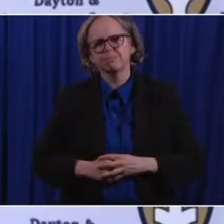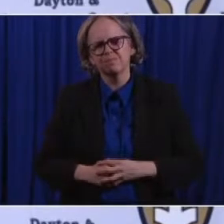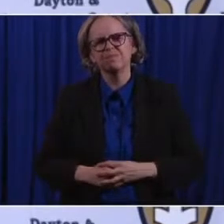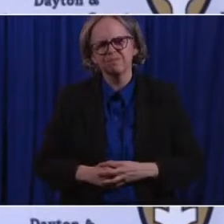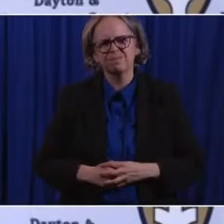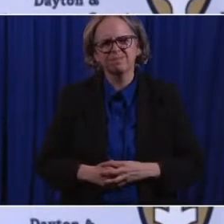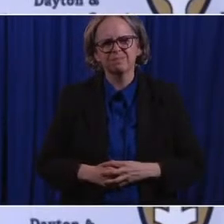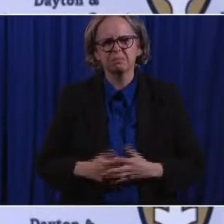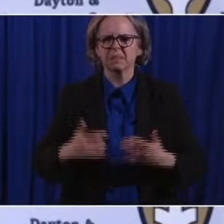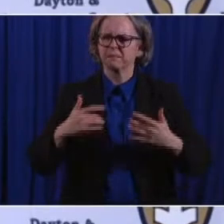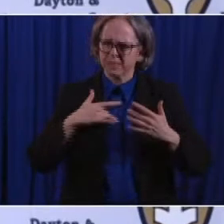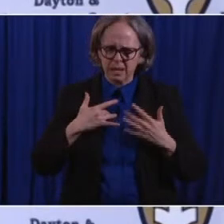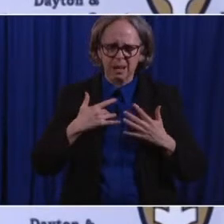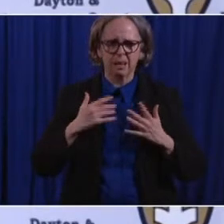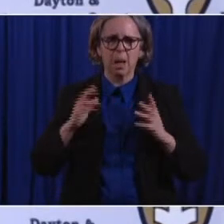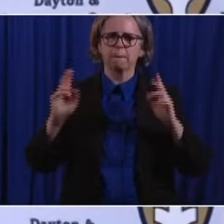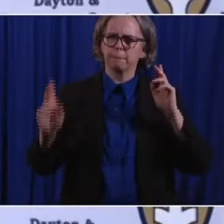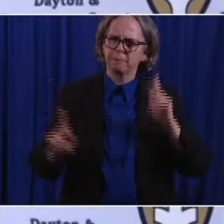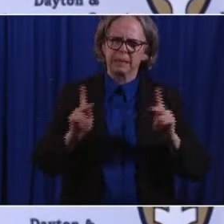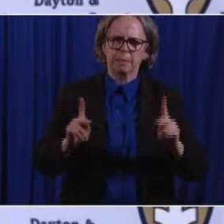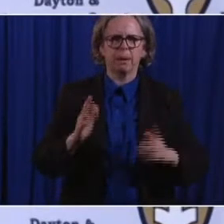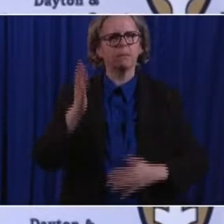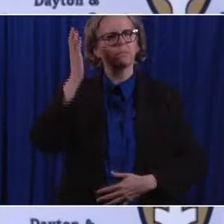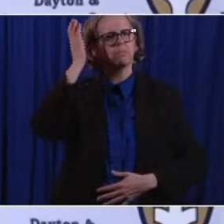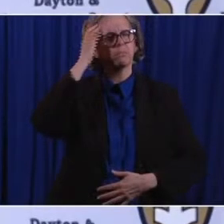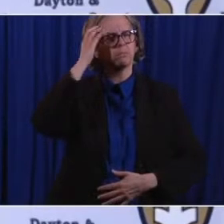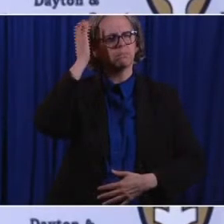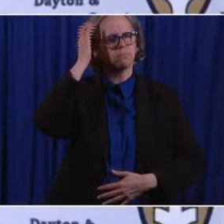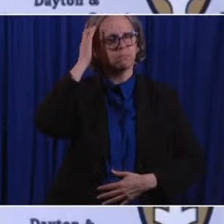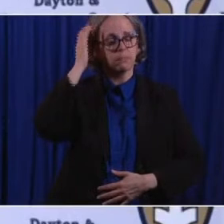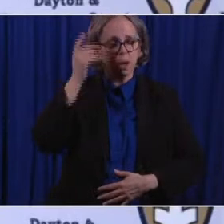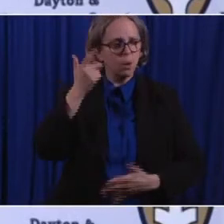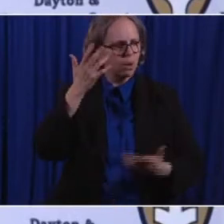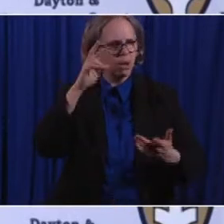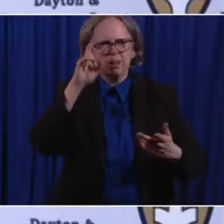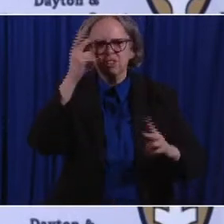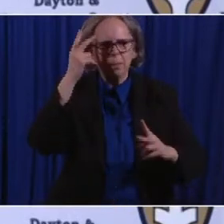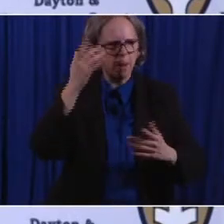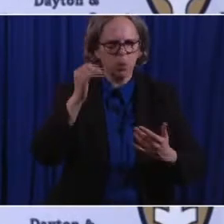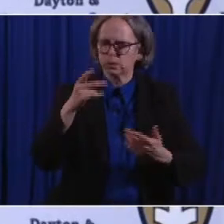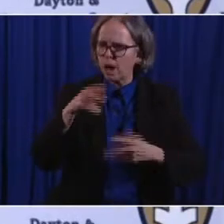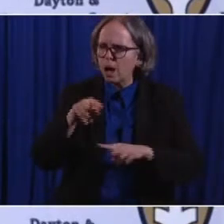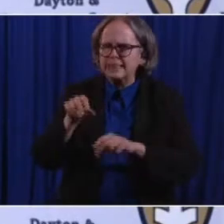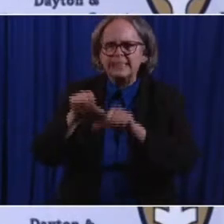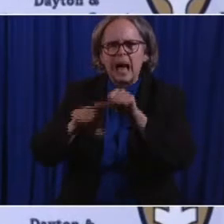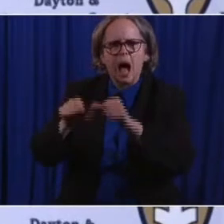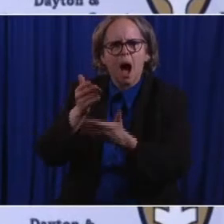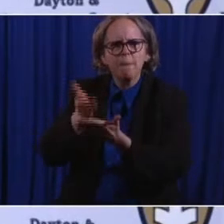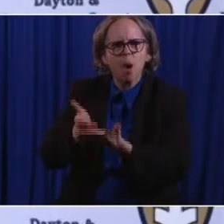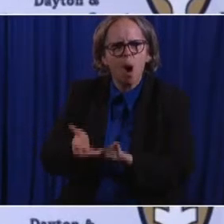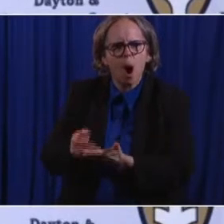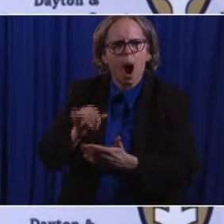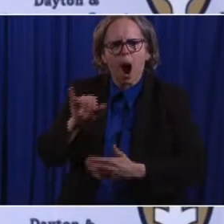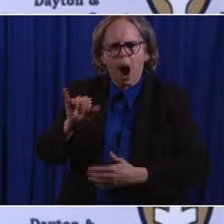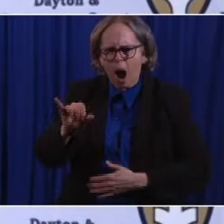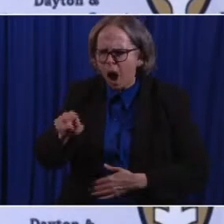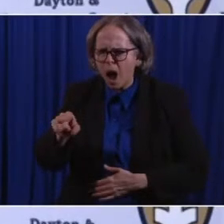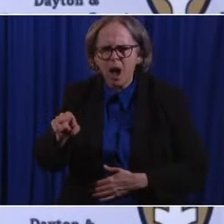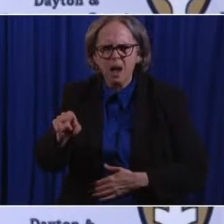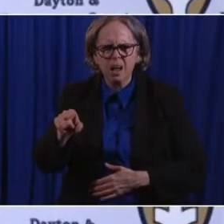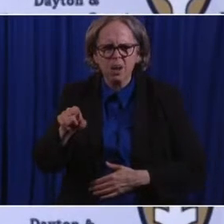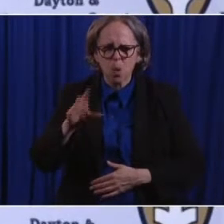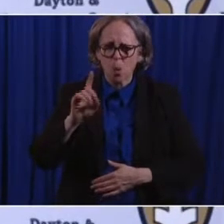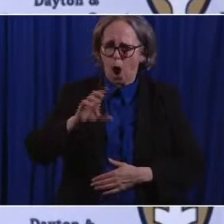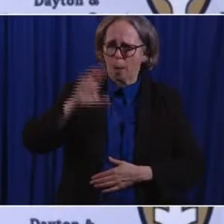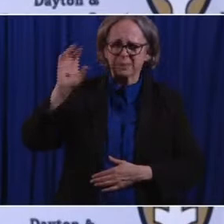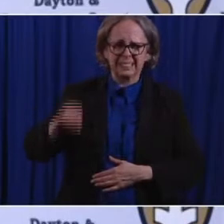will win out. That does not mean everyone will get the vaccine, just like everyone does not get every other